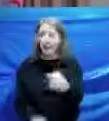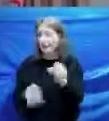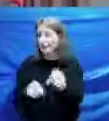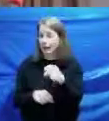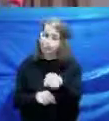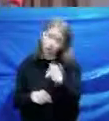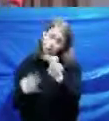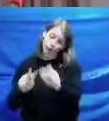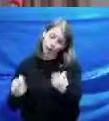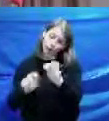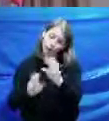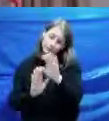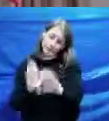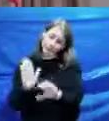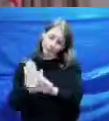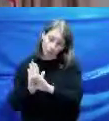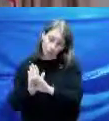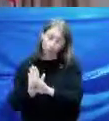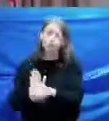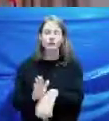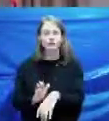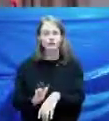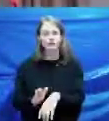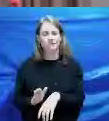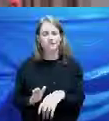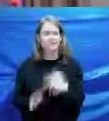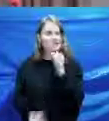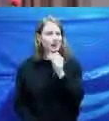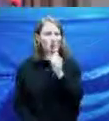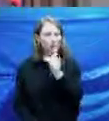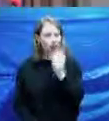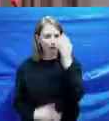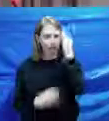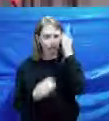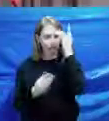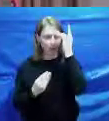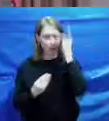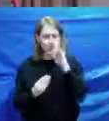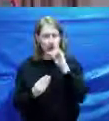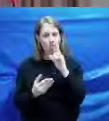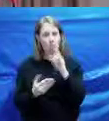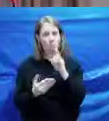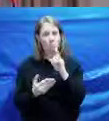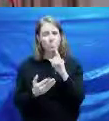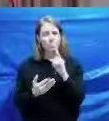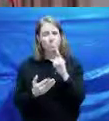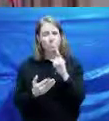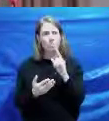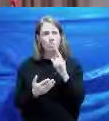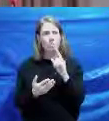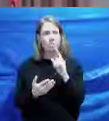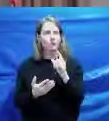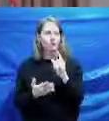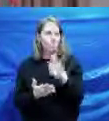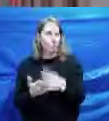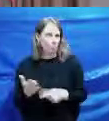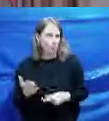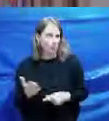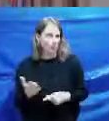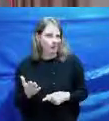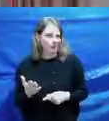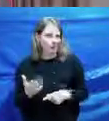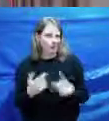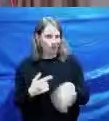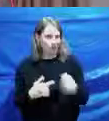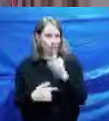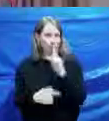story? These kinds of things, with very little consideration of what students were in fact reading. So whether or not